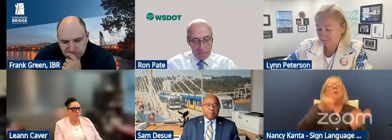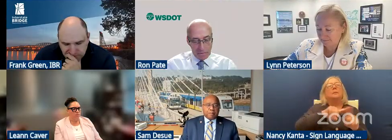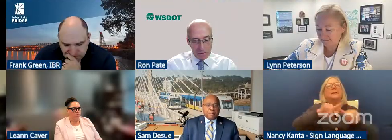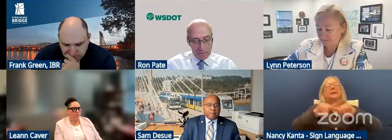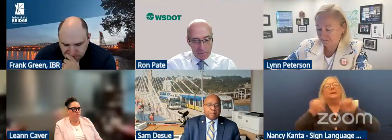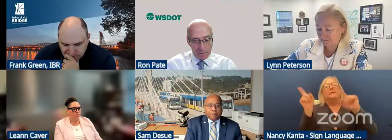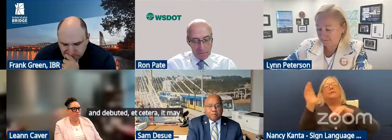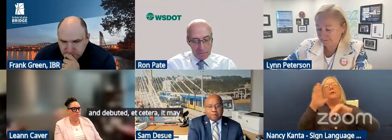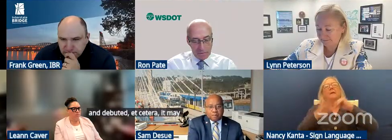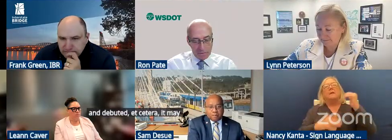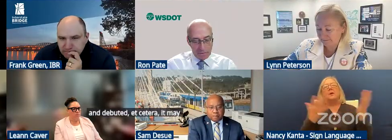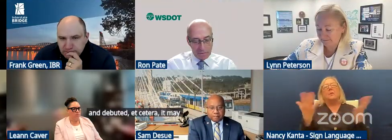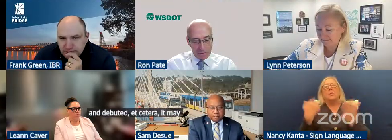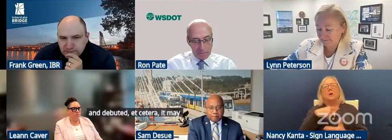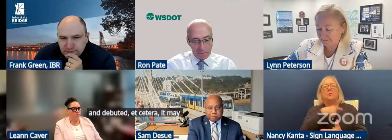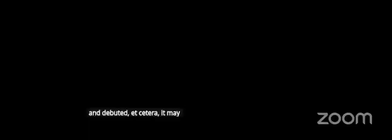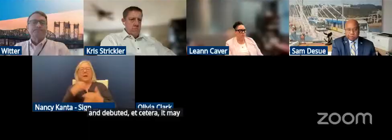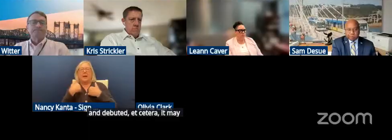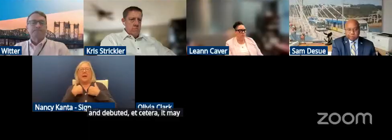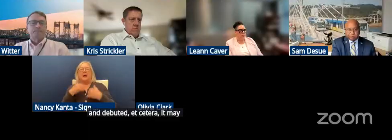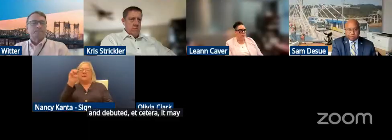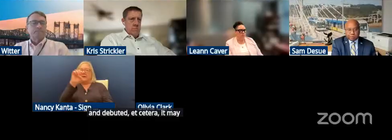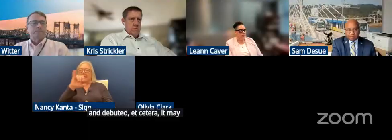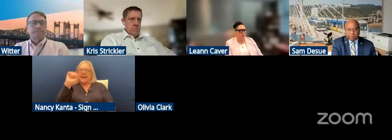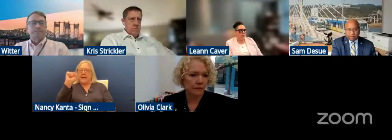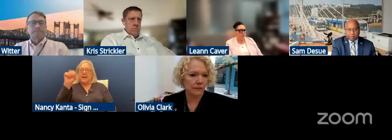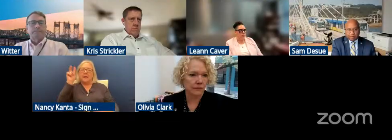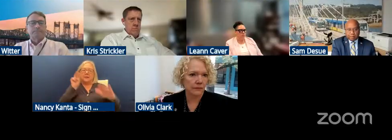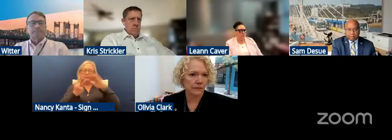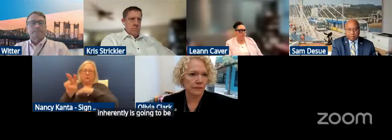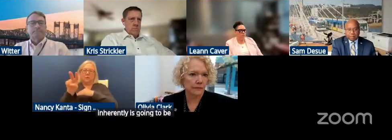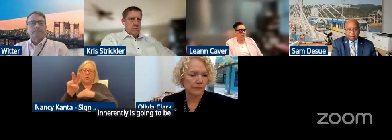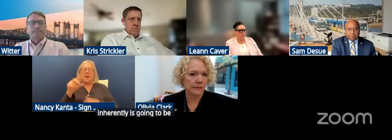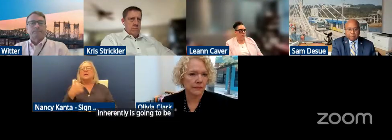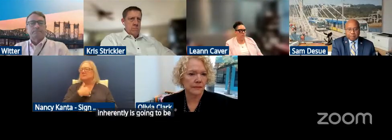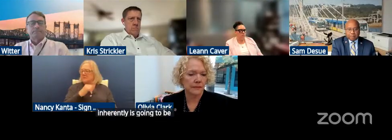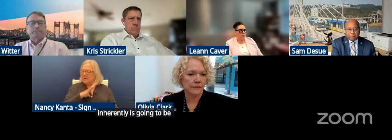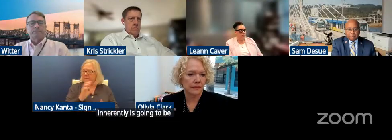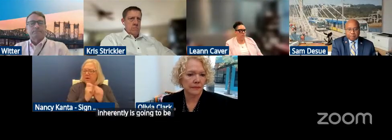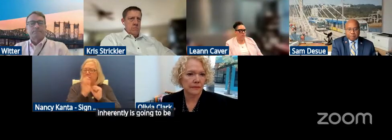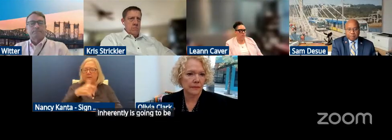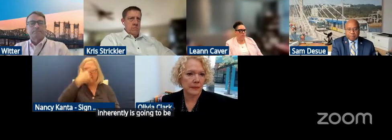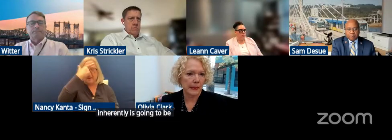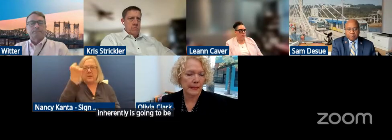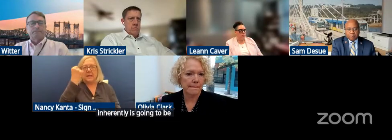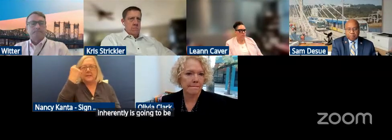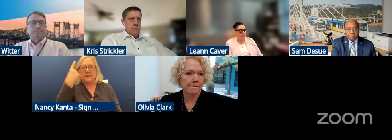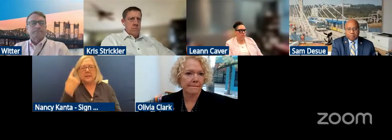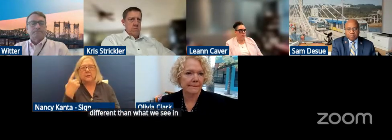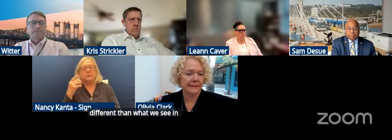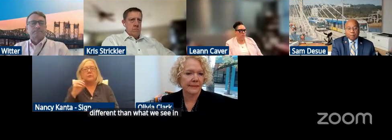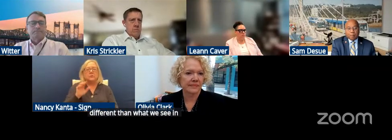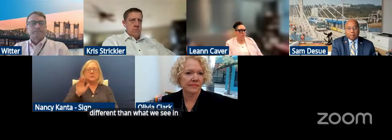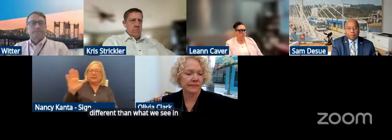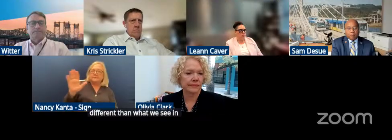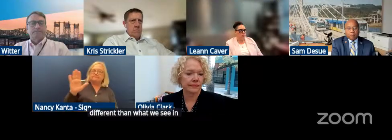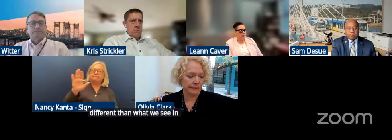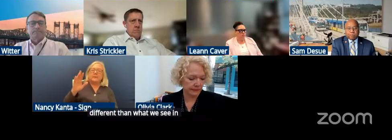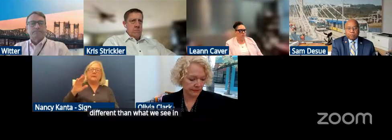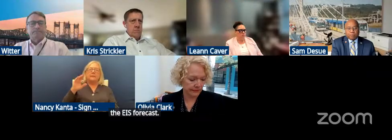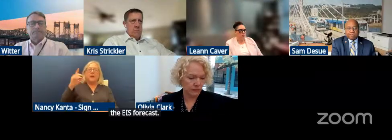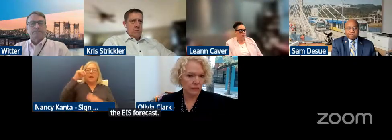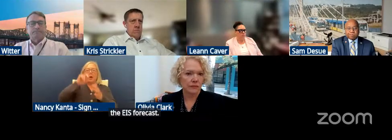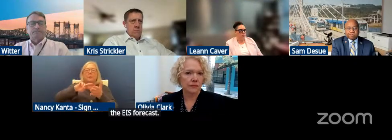see in the EIS forecast. I'm okay with that because I understand the purpose and the intention, and have